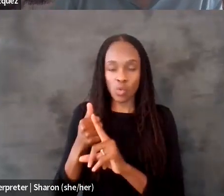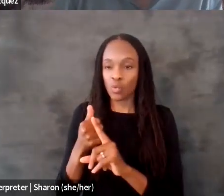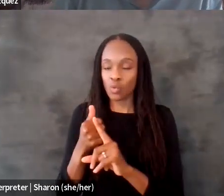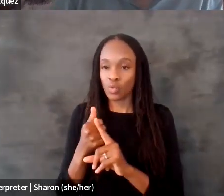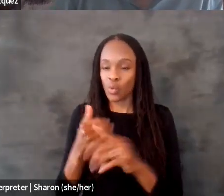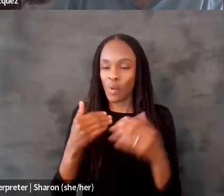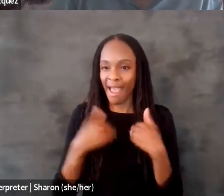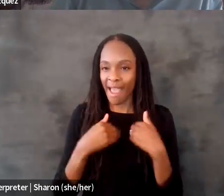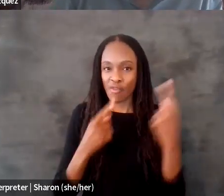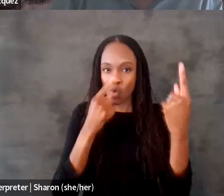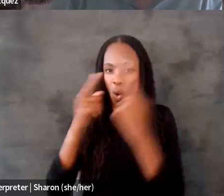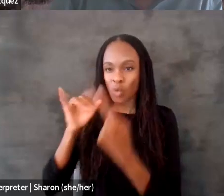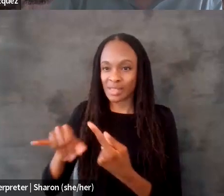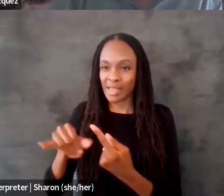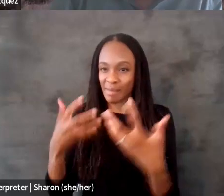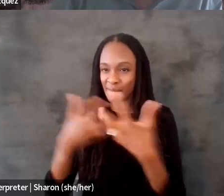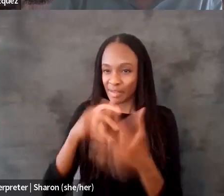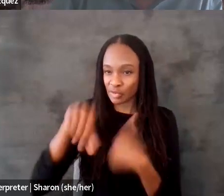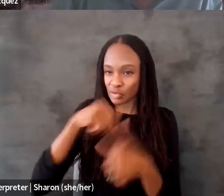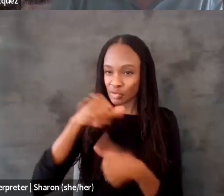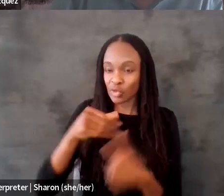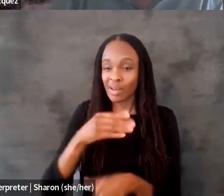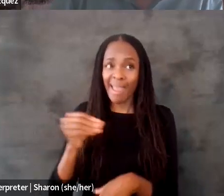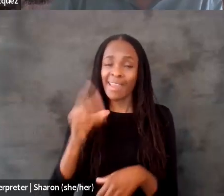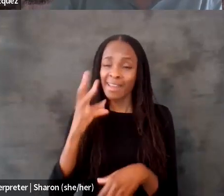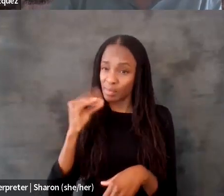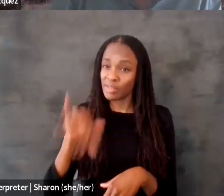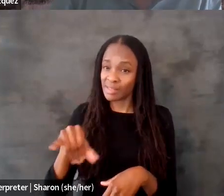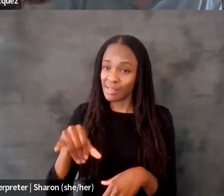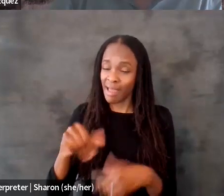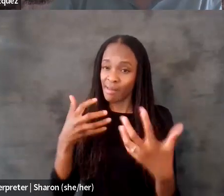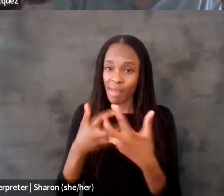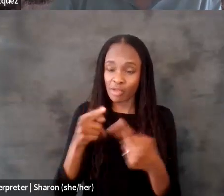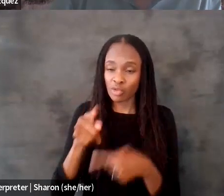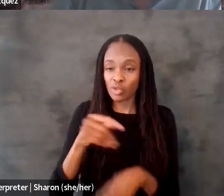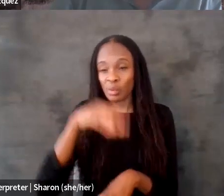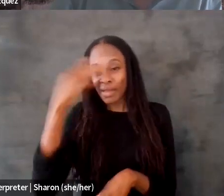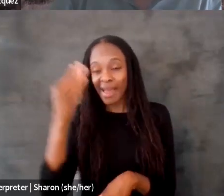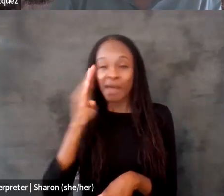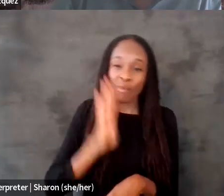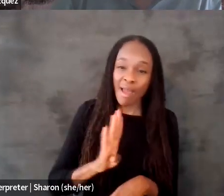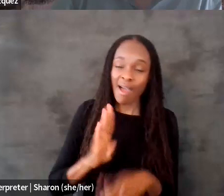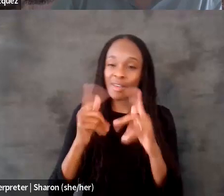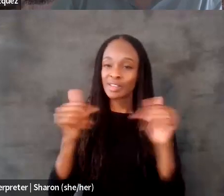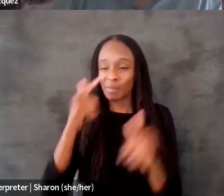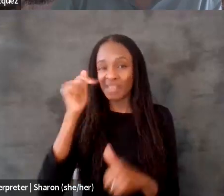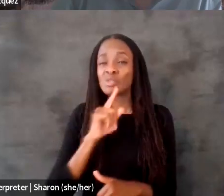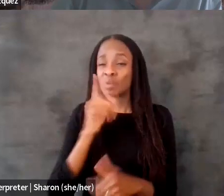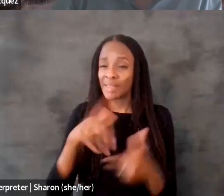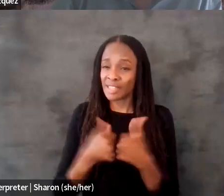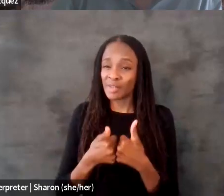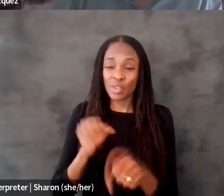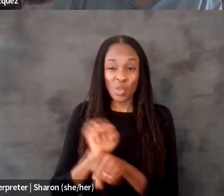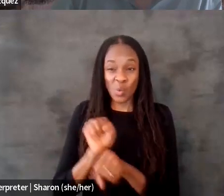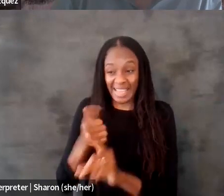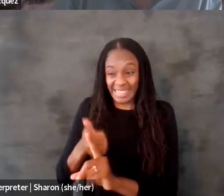similar goals and who have similar experiences to you, Black, brown, etc. Because it is really challenging. I mean, the work in and